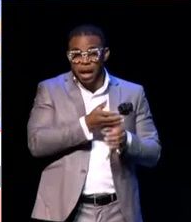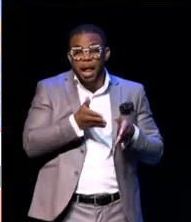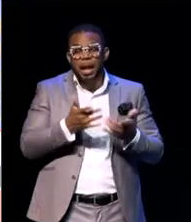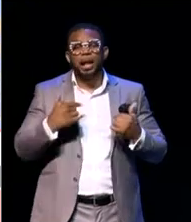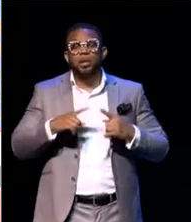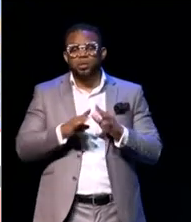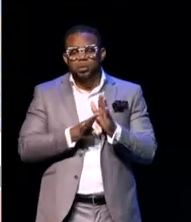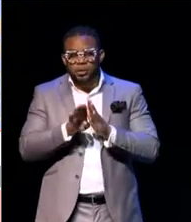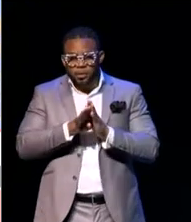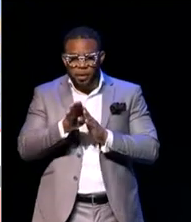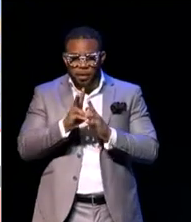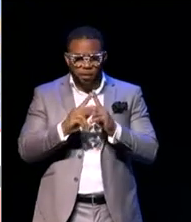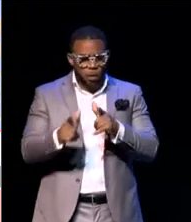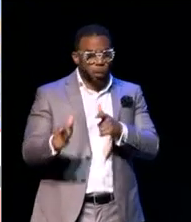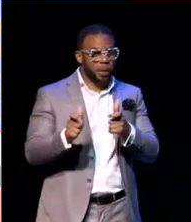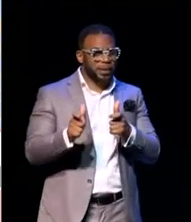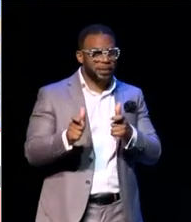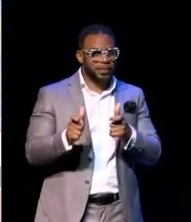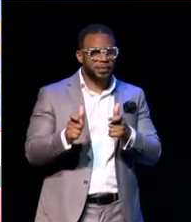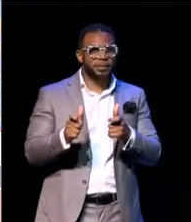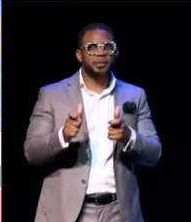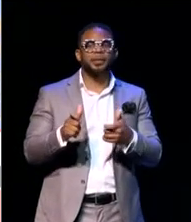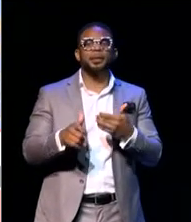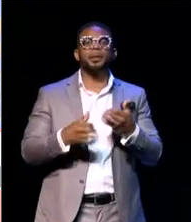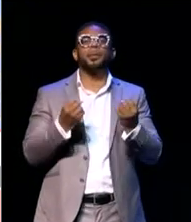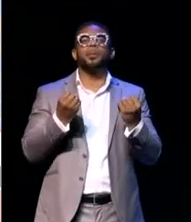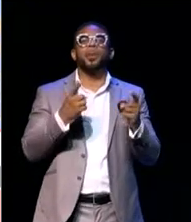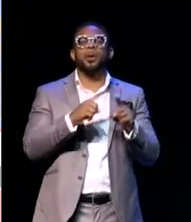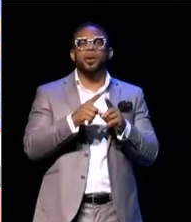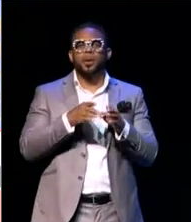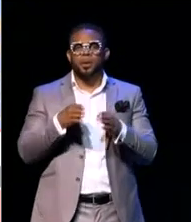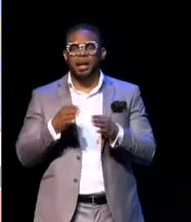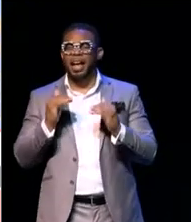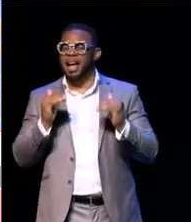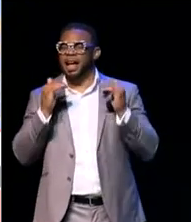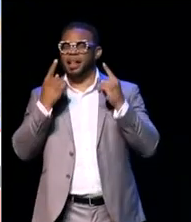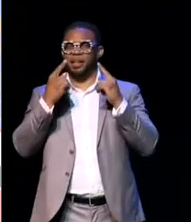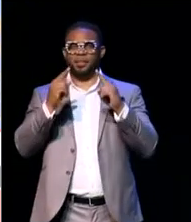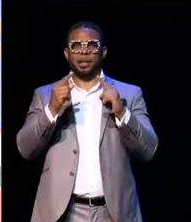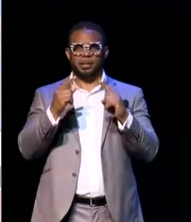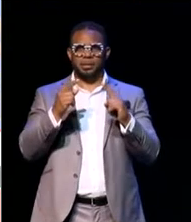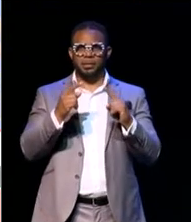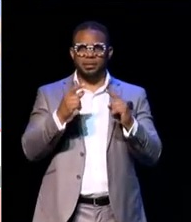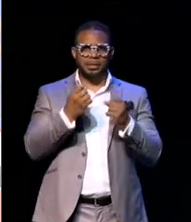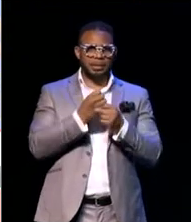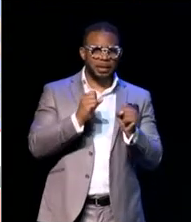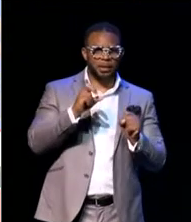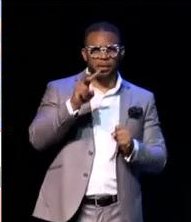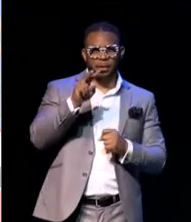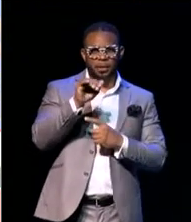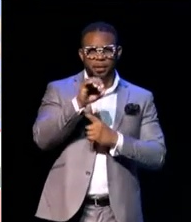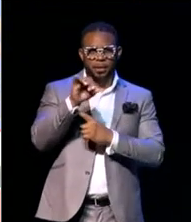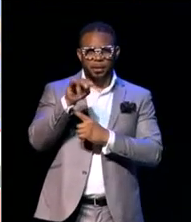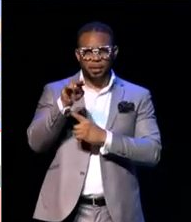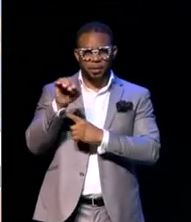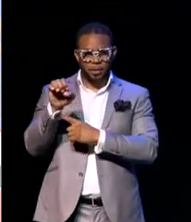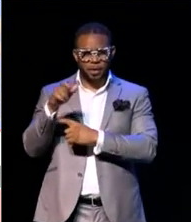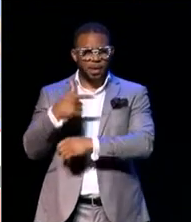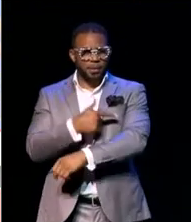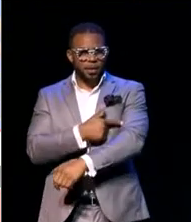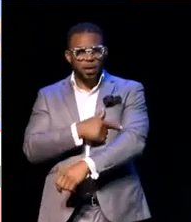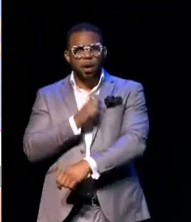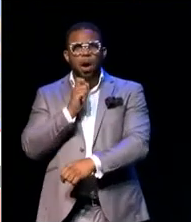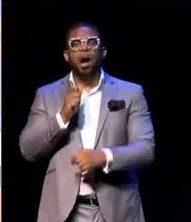us to develop very quickly multiple highly effective and safe vaccines, which